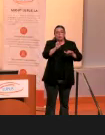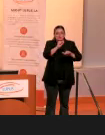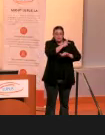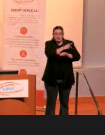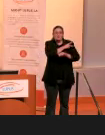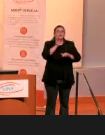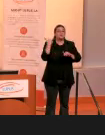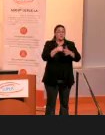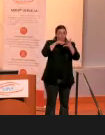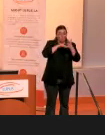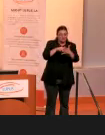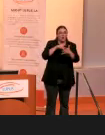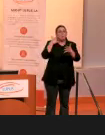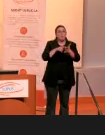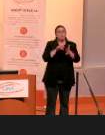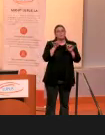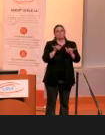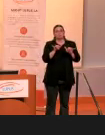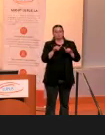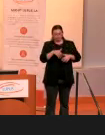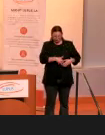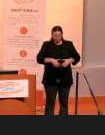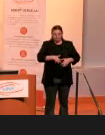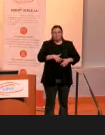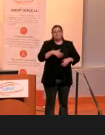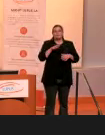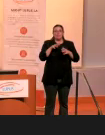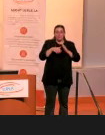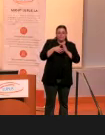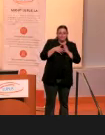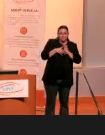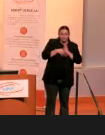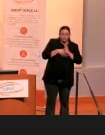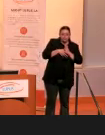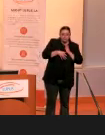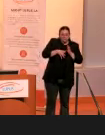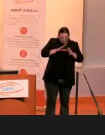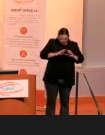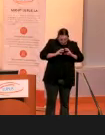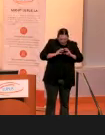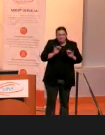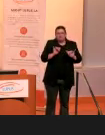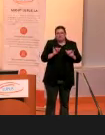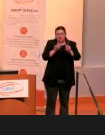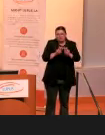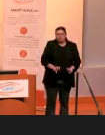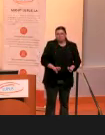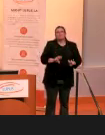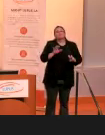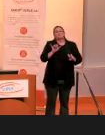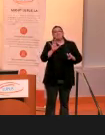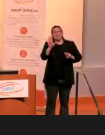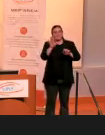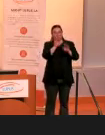patients sort of confirm what used to be called in the 80s the leaky gut hypothesis, that demonstrates that